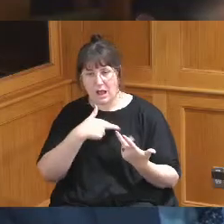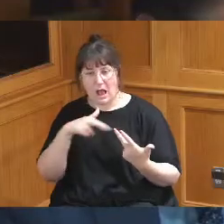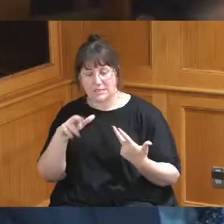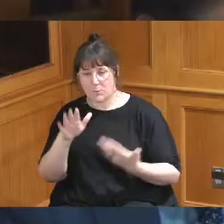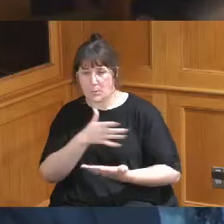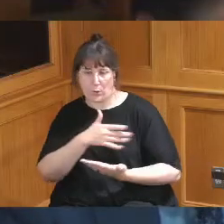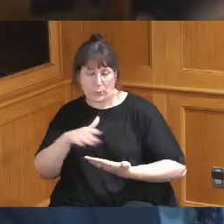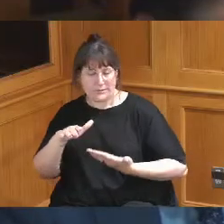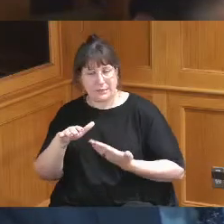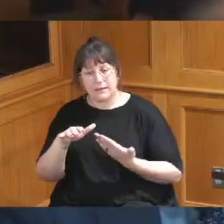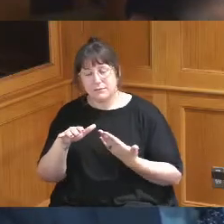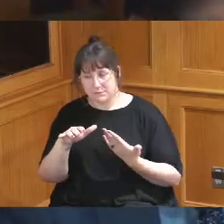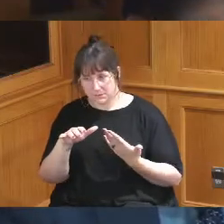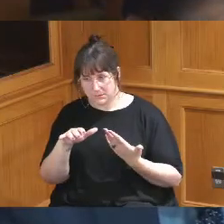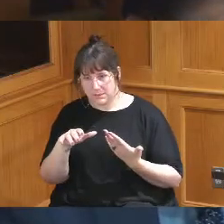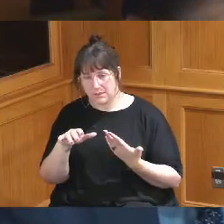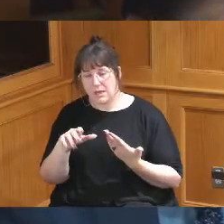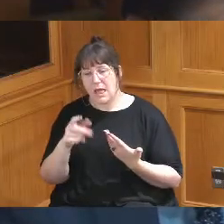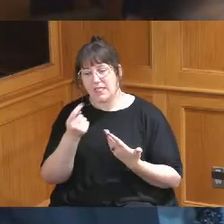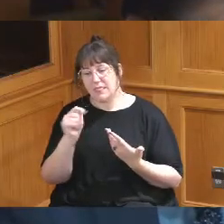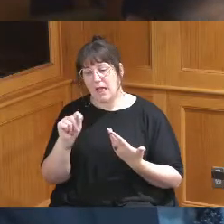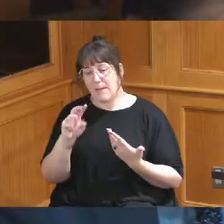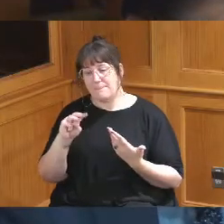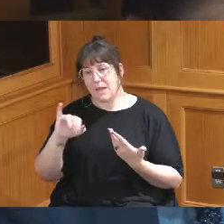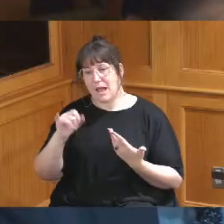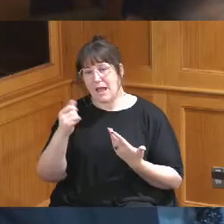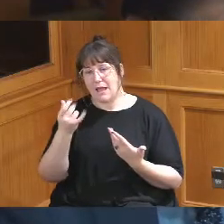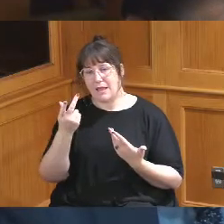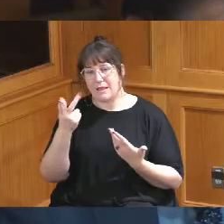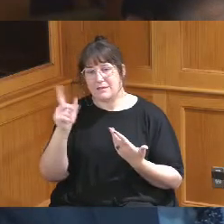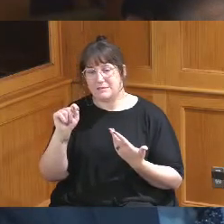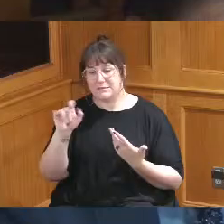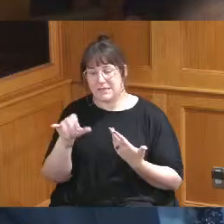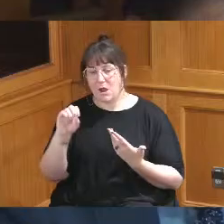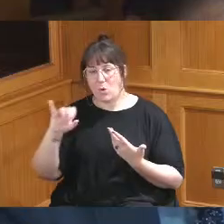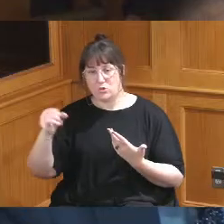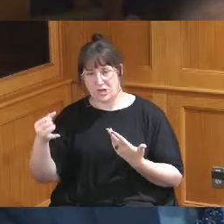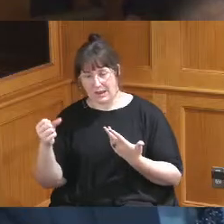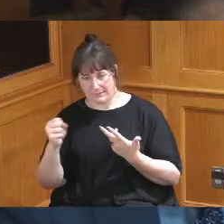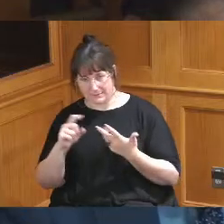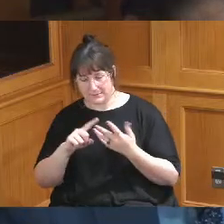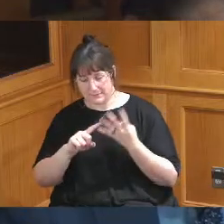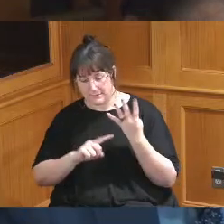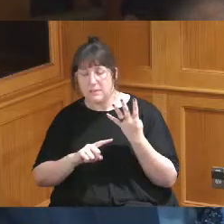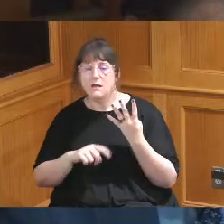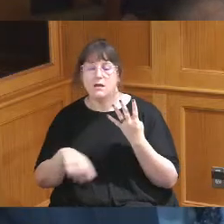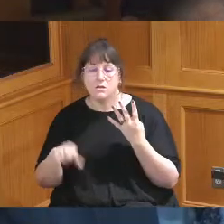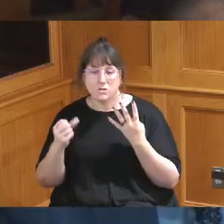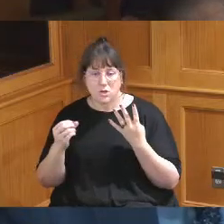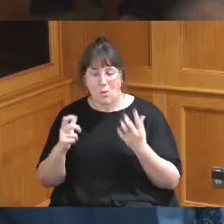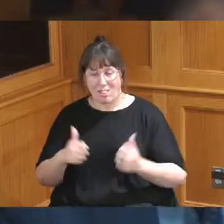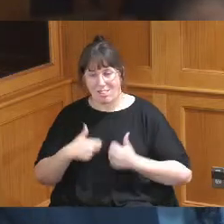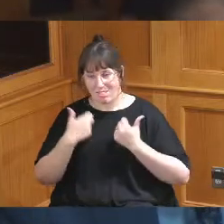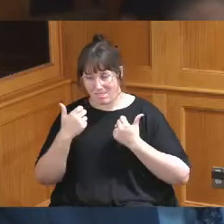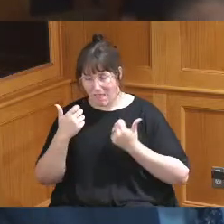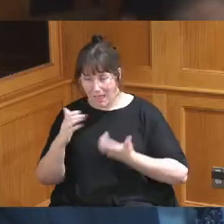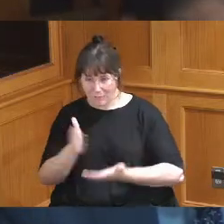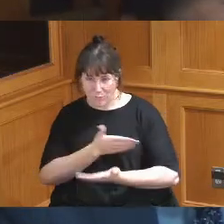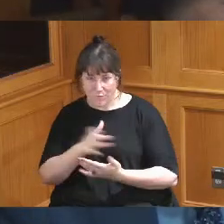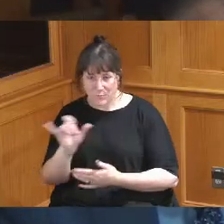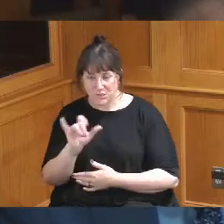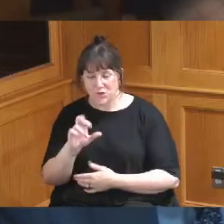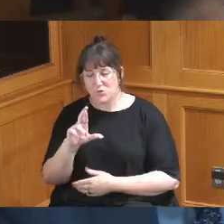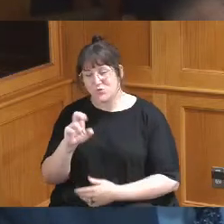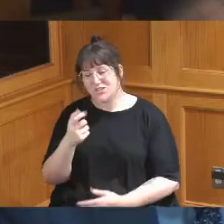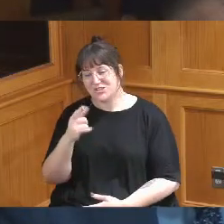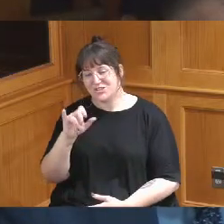the mighty OJs. So those will be our inductees. There will also be live performances as well by Regina